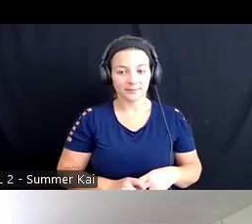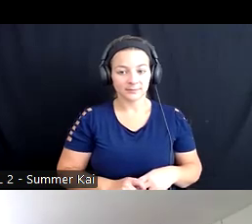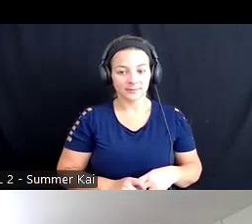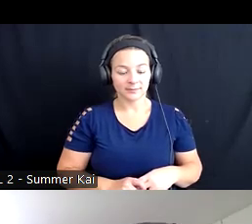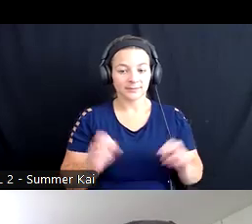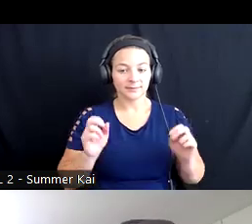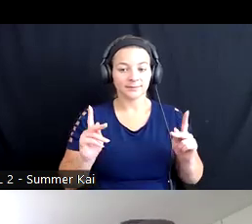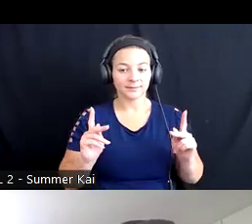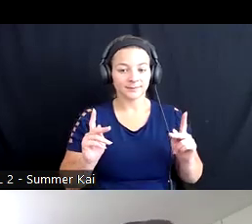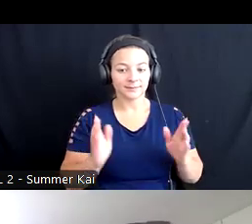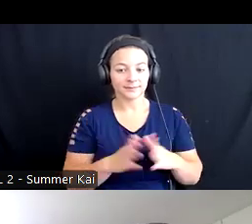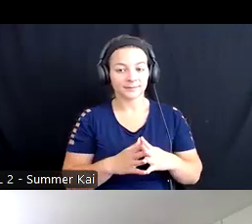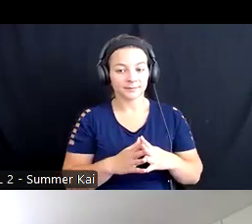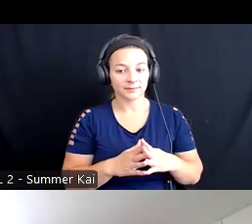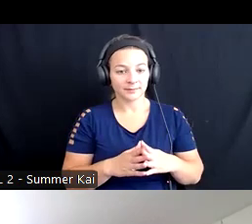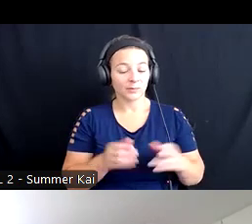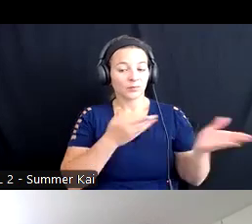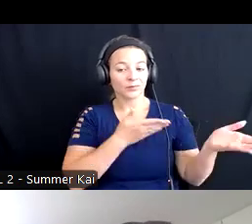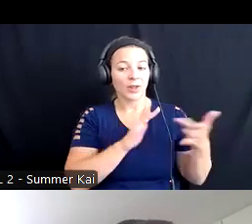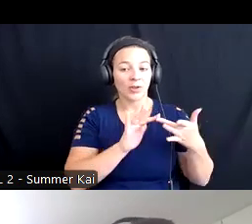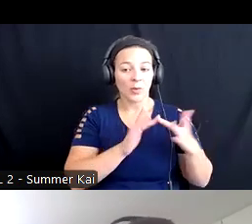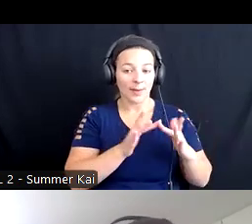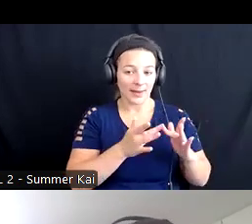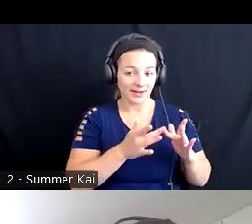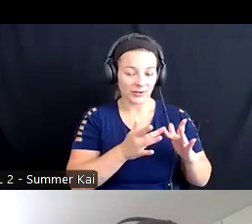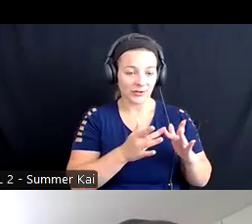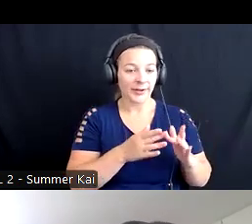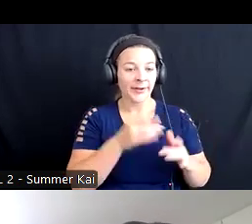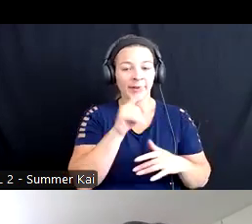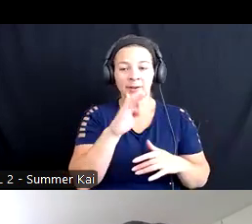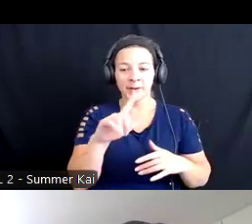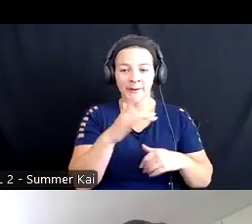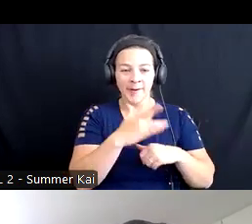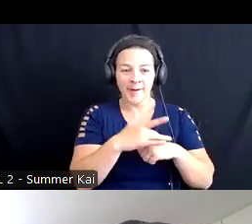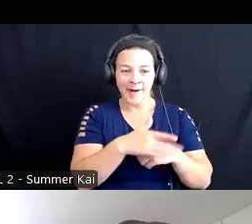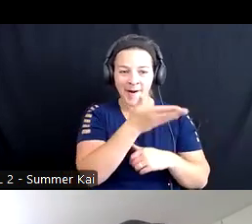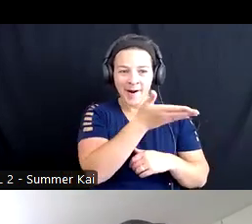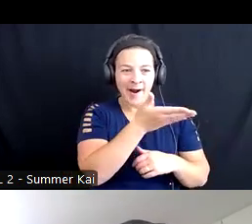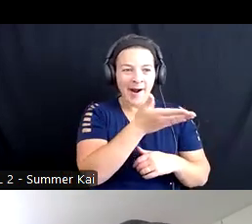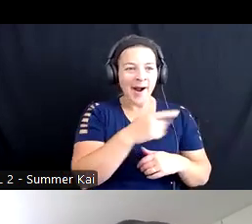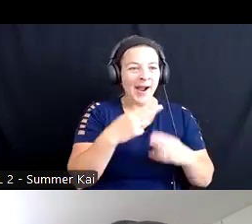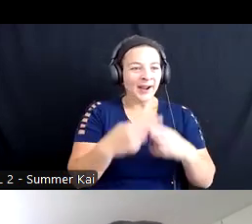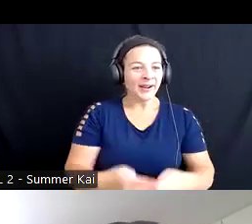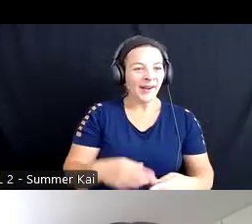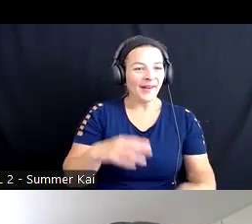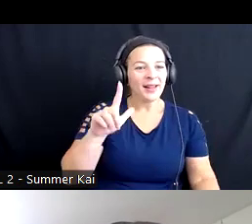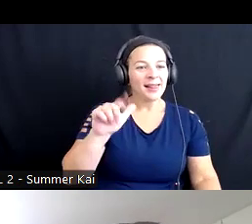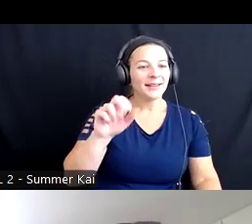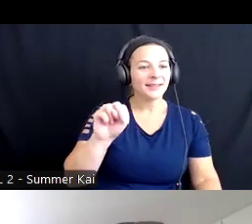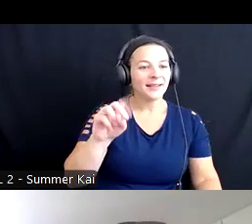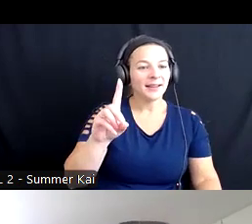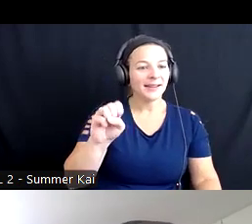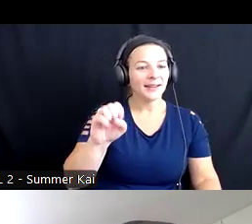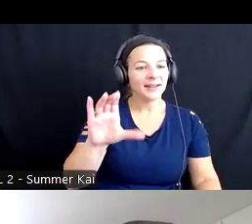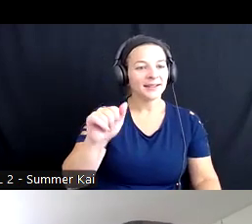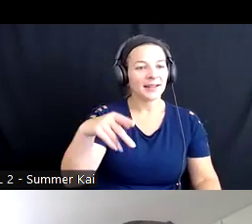All right, so this is the web page where the tool lives. And as you can see, it's called the Landscape of California's